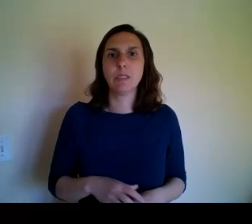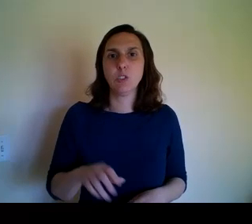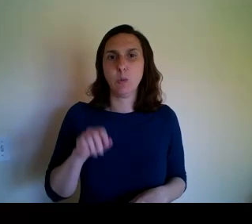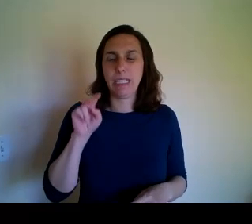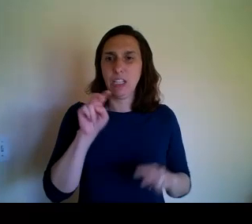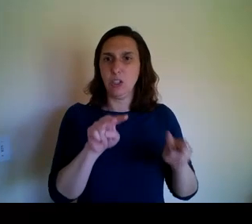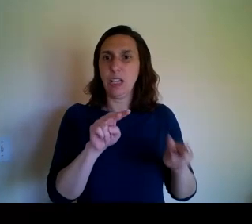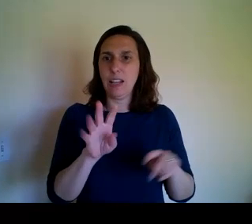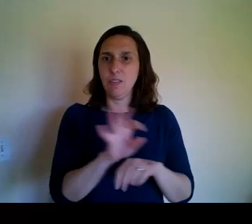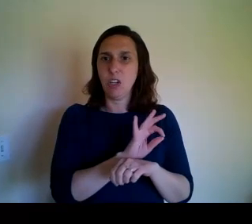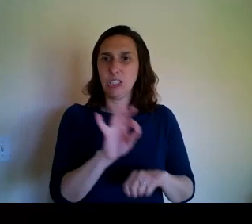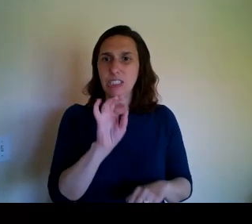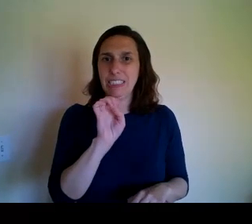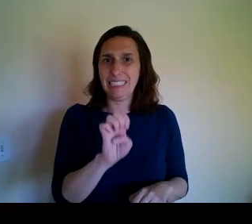e,